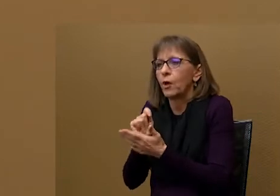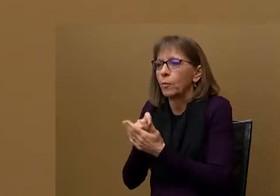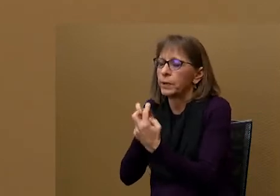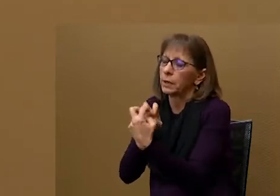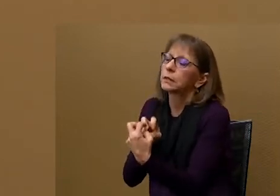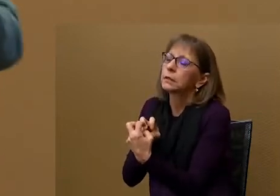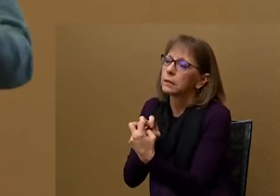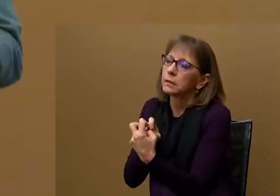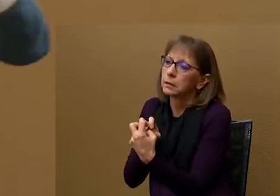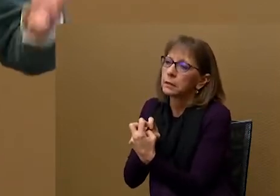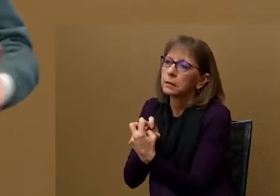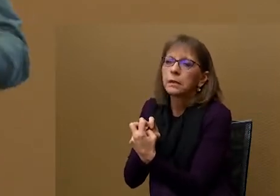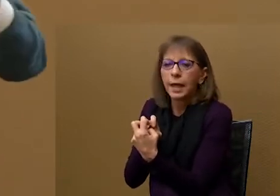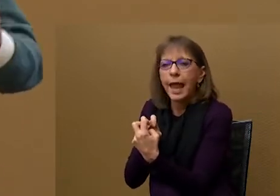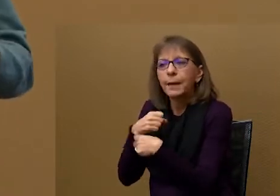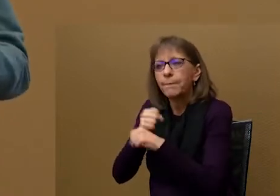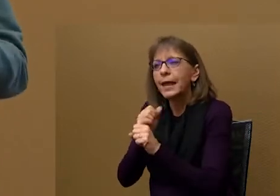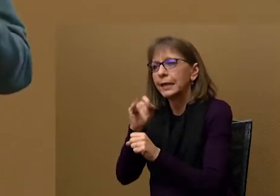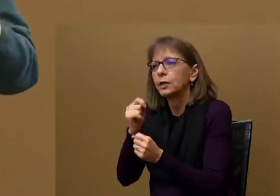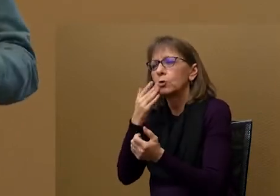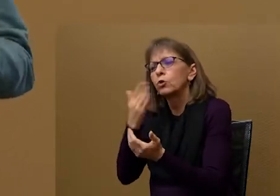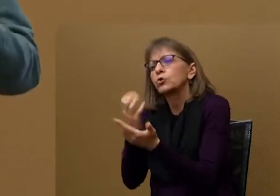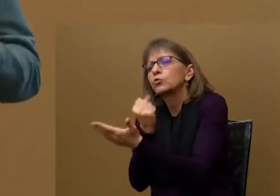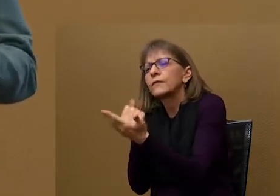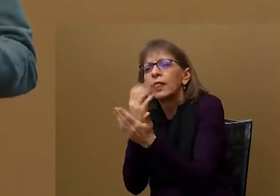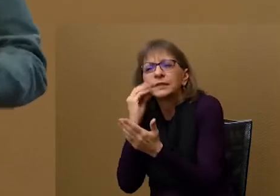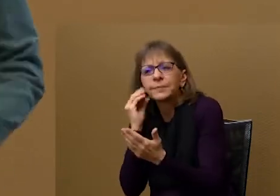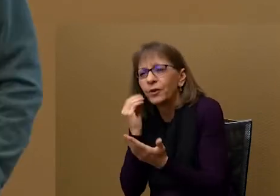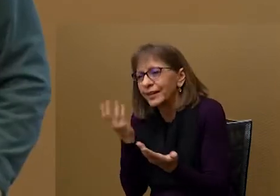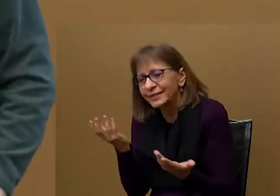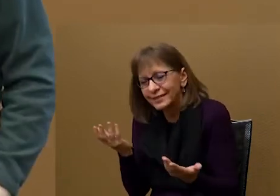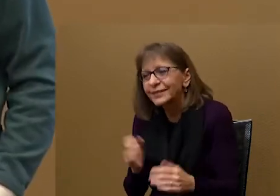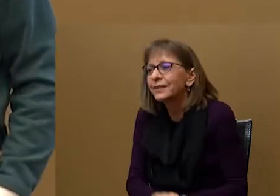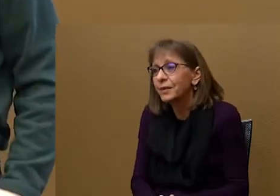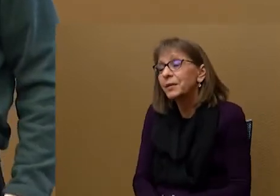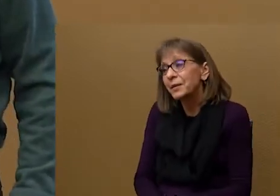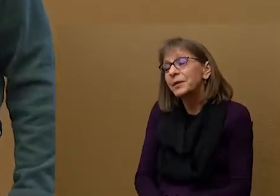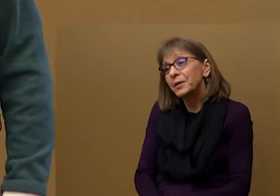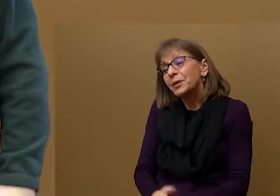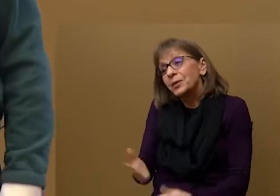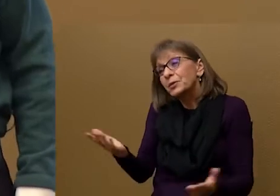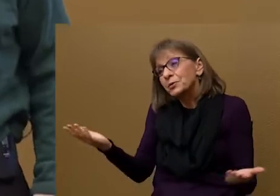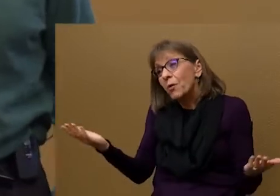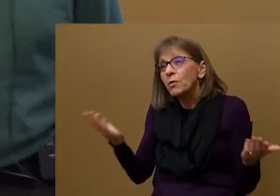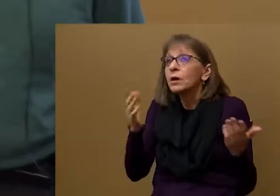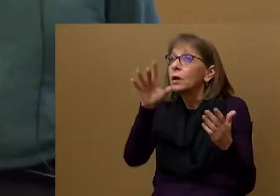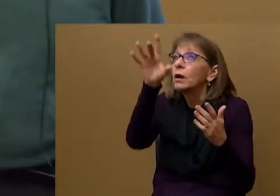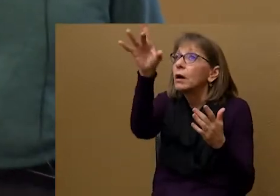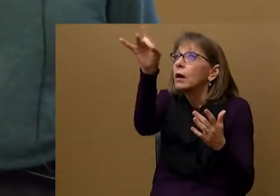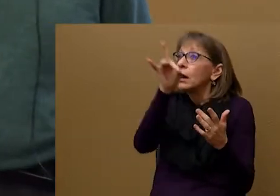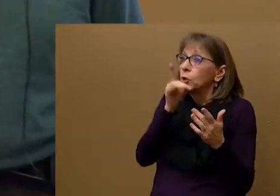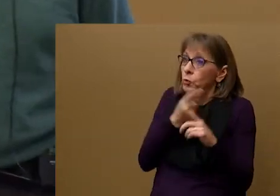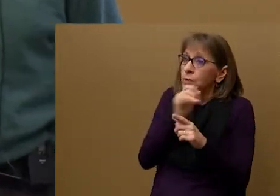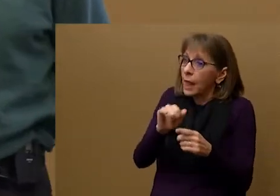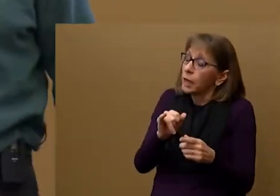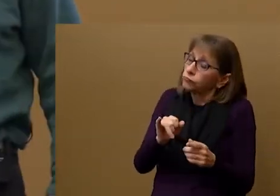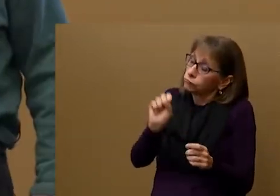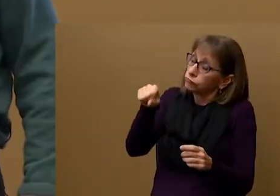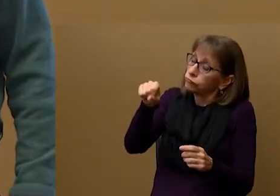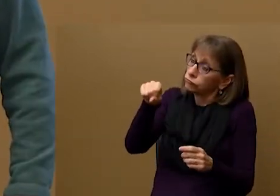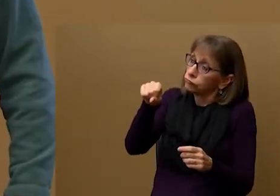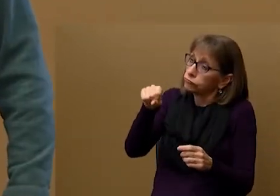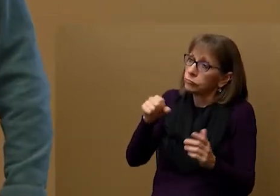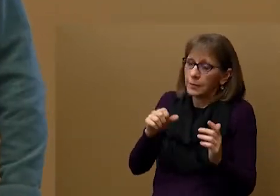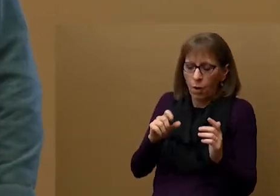person can actually sit down with a therapist and make it a useful experience. So I believe that's true, but I don't know that all